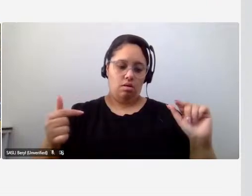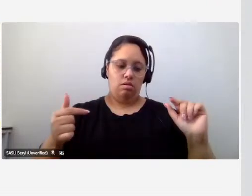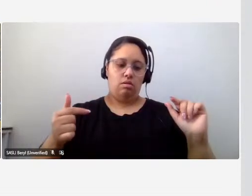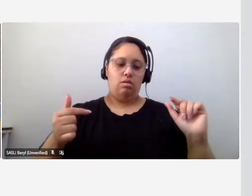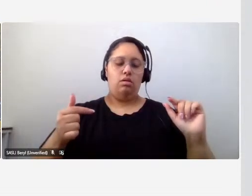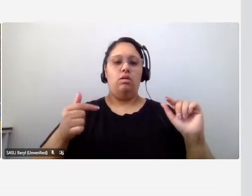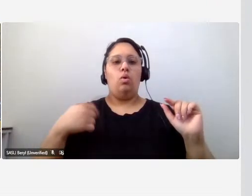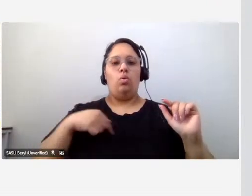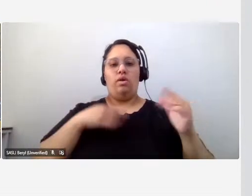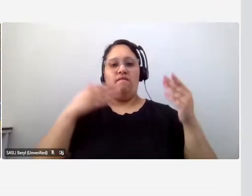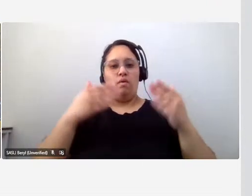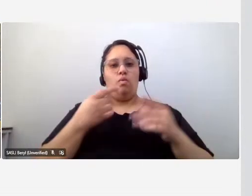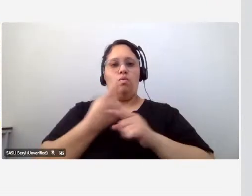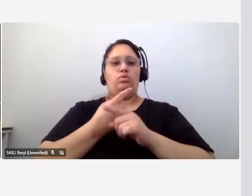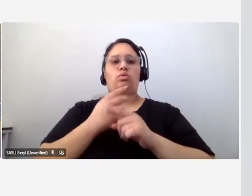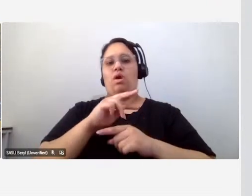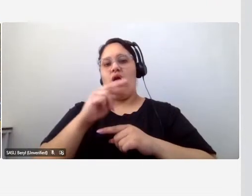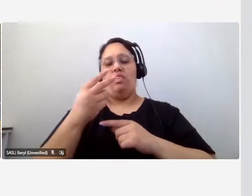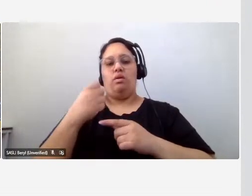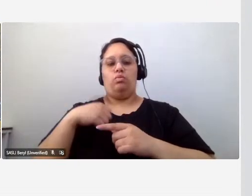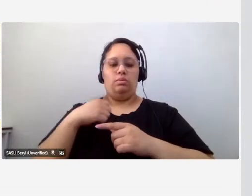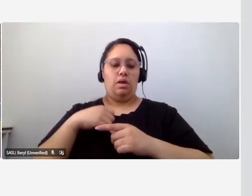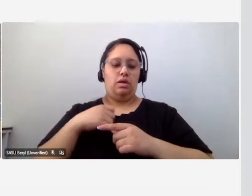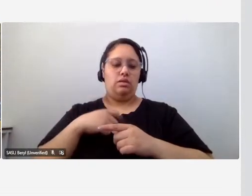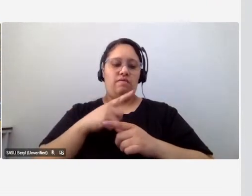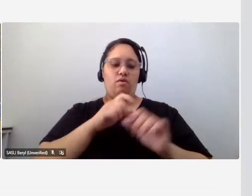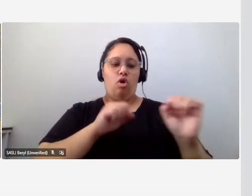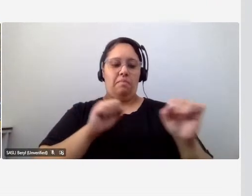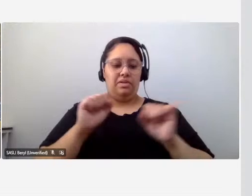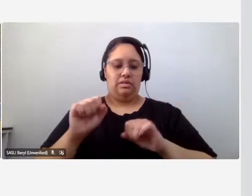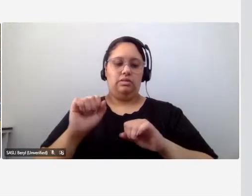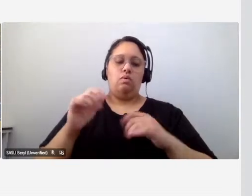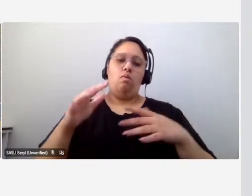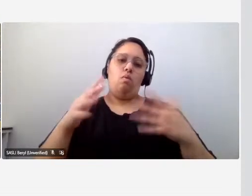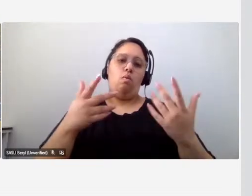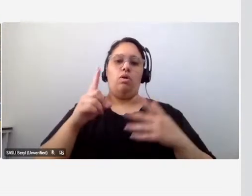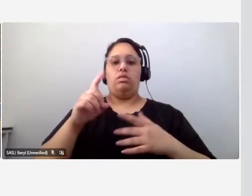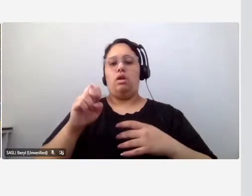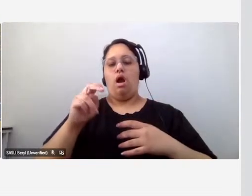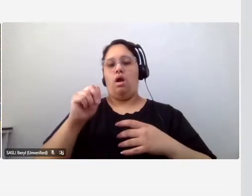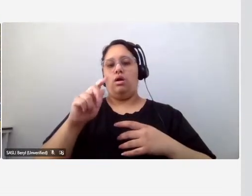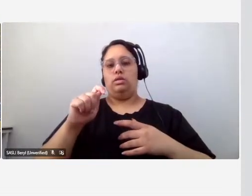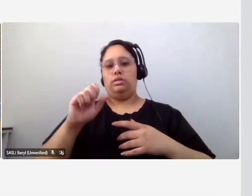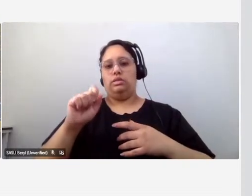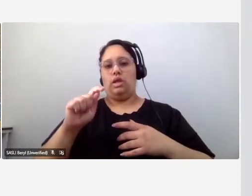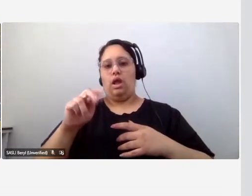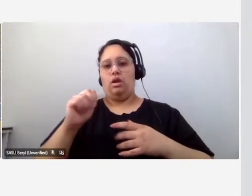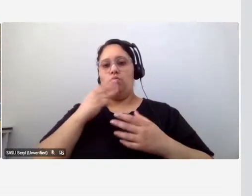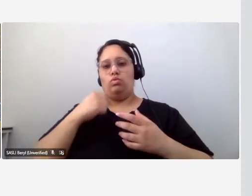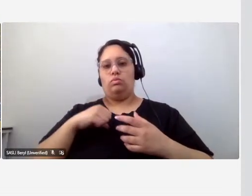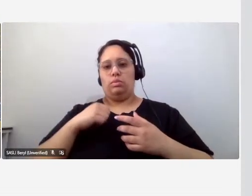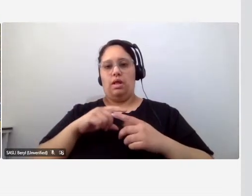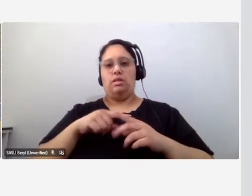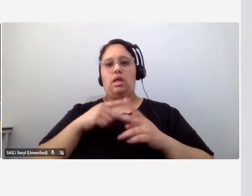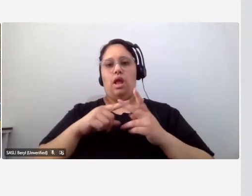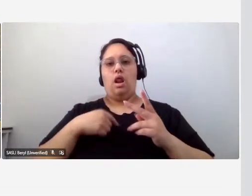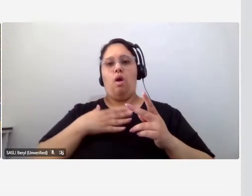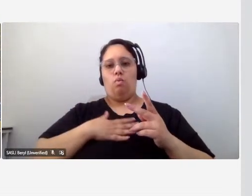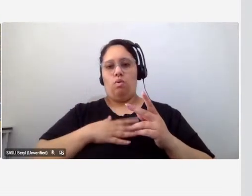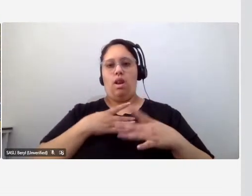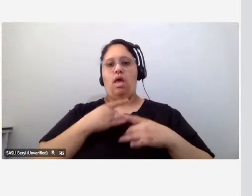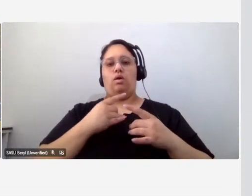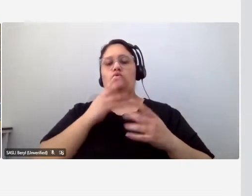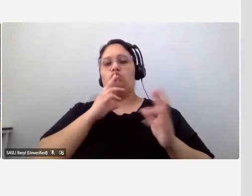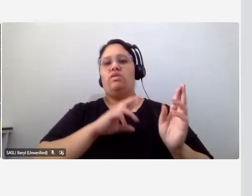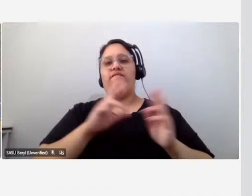We also focus on other municipalities in terms of their competencies, like the Drakenstein municipality. And I would also then like to